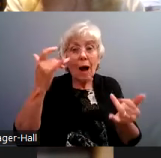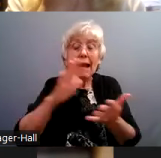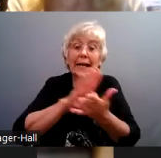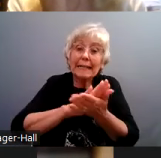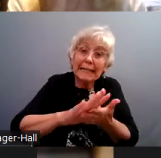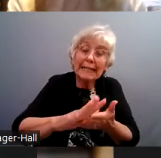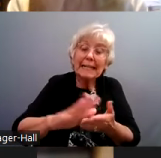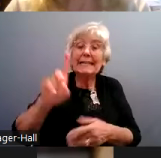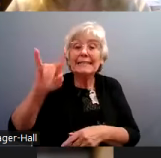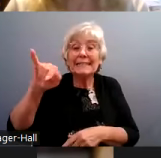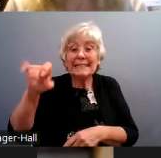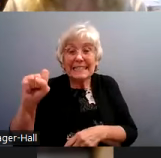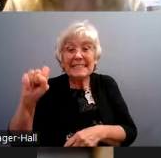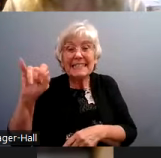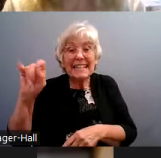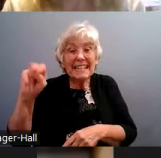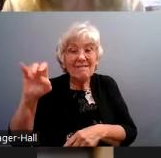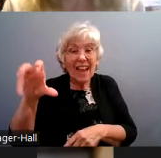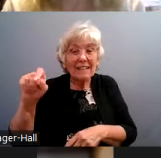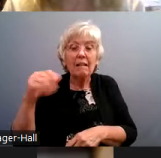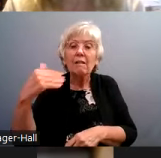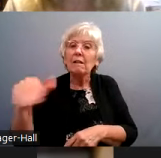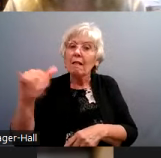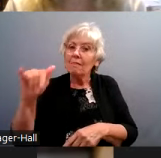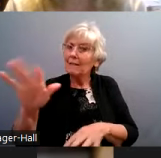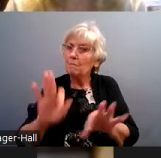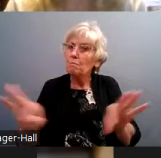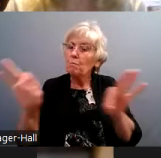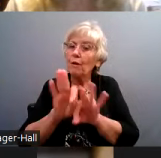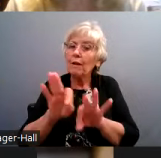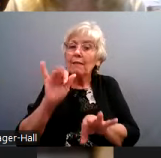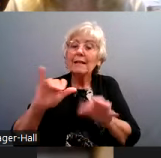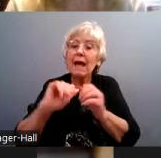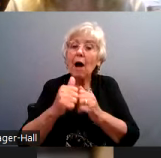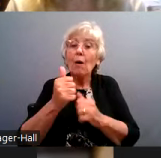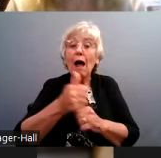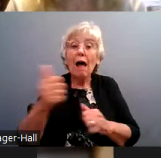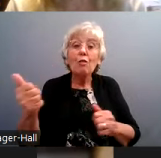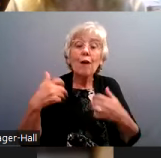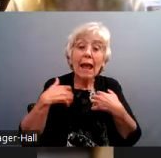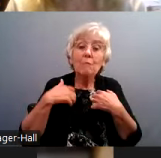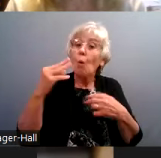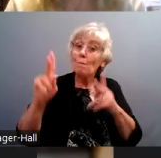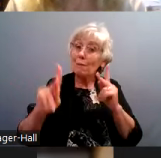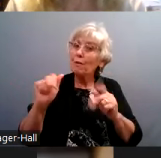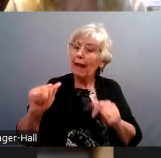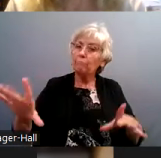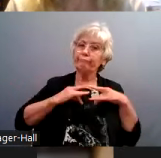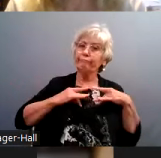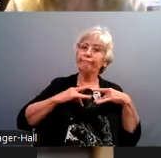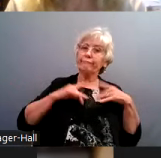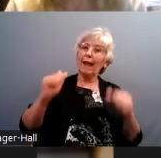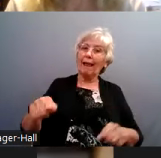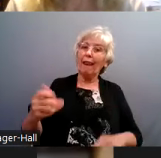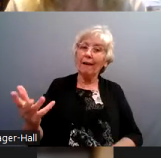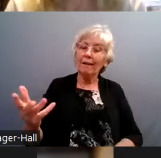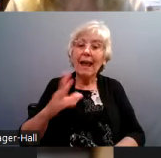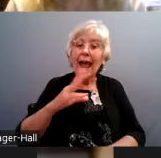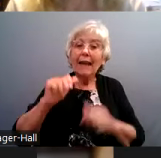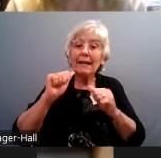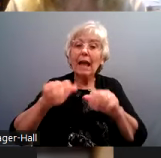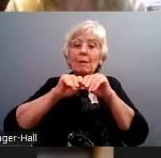important, because that's how other animals or people can actually get it. It can be also spread through